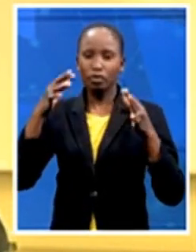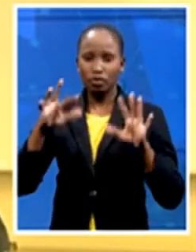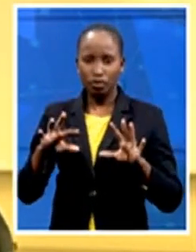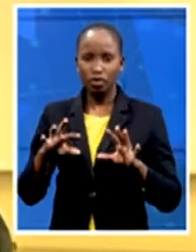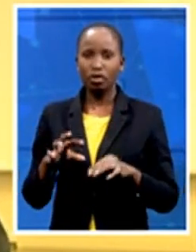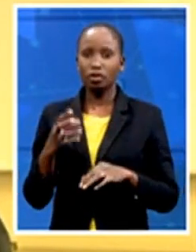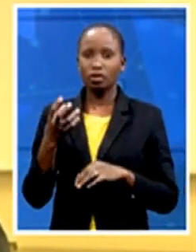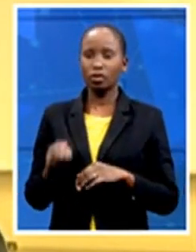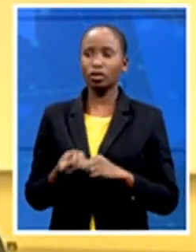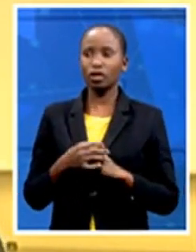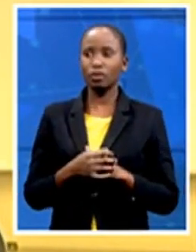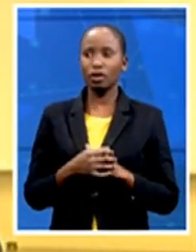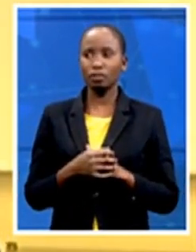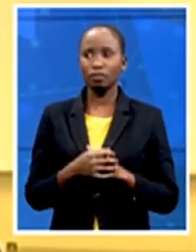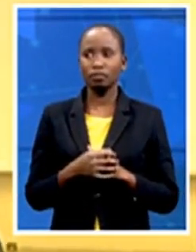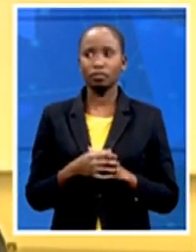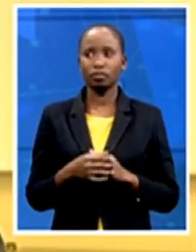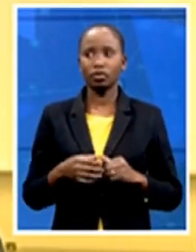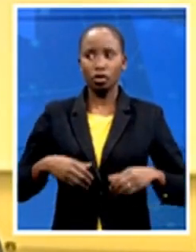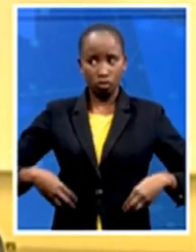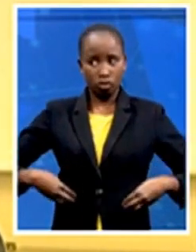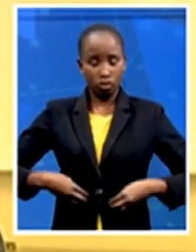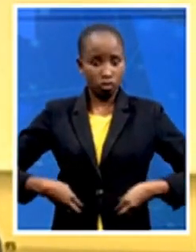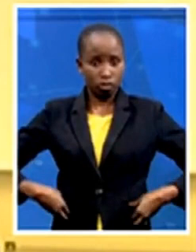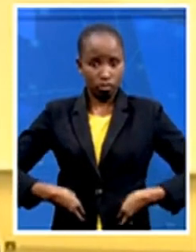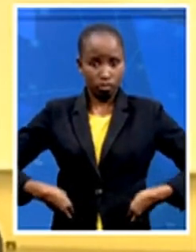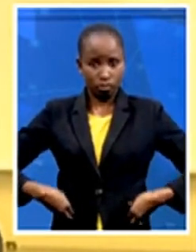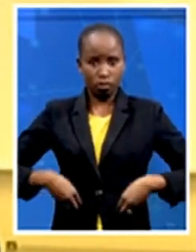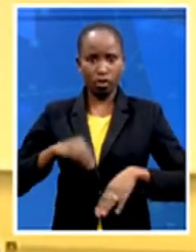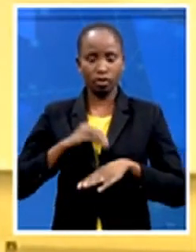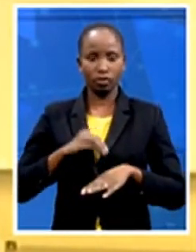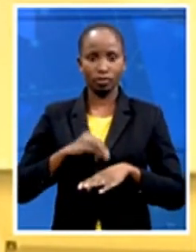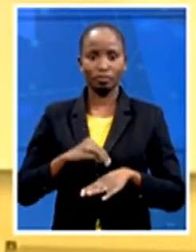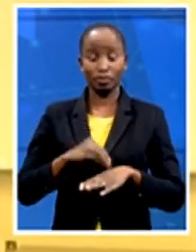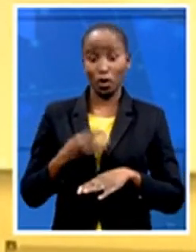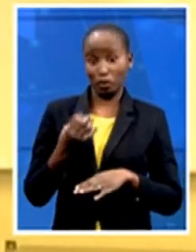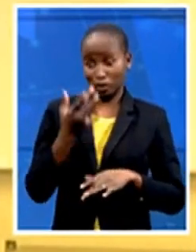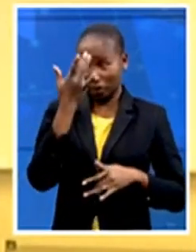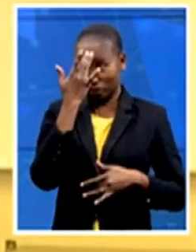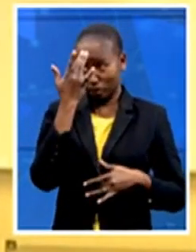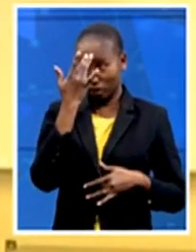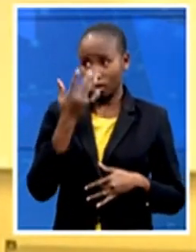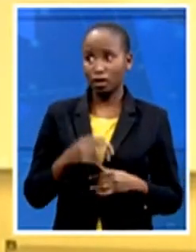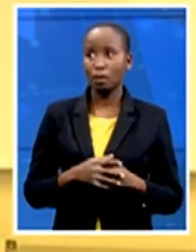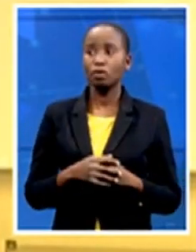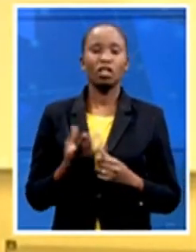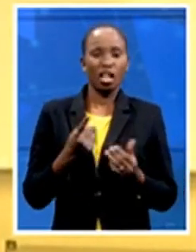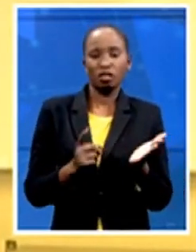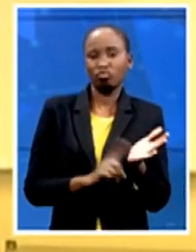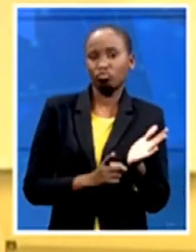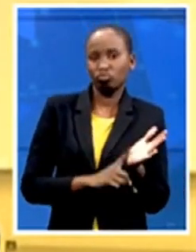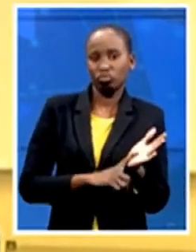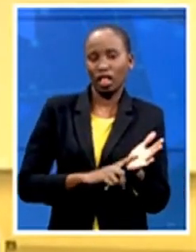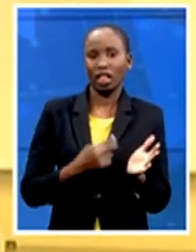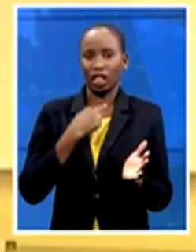go. Now we are saying, as Mom Charlotte has said, you can't be up there on your own. You must be able to say,